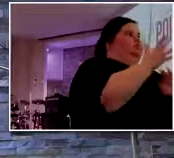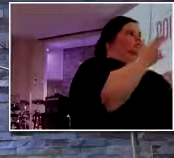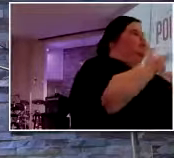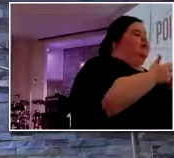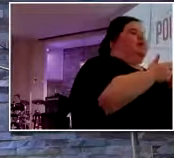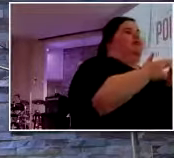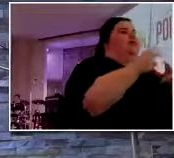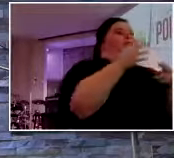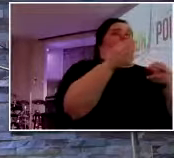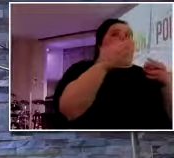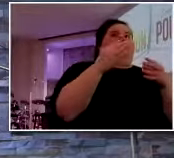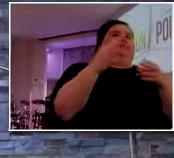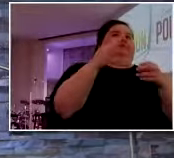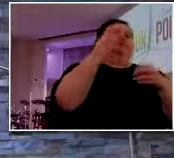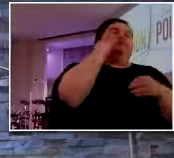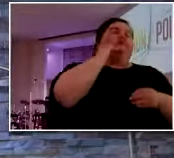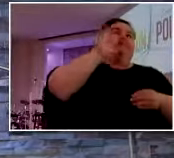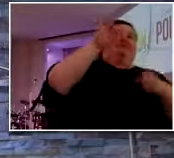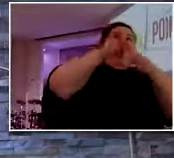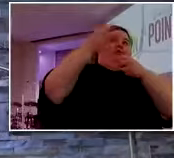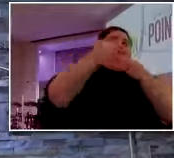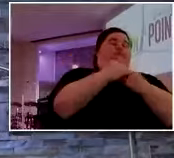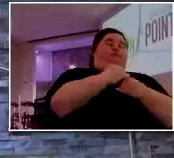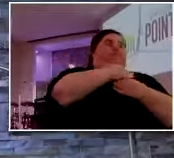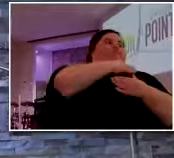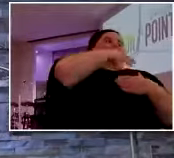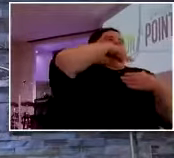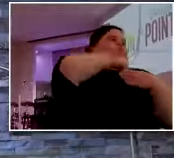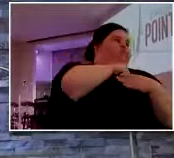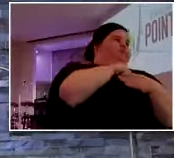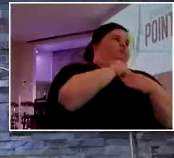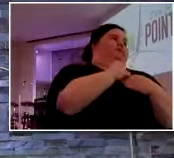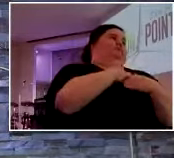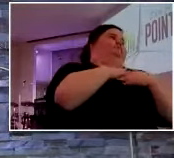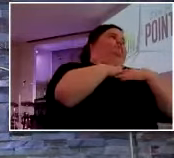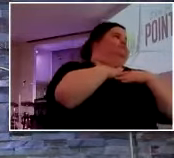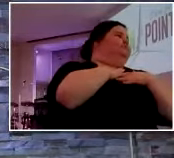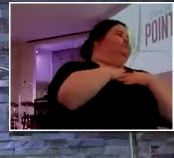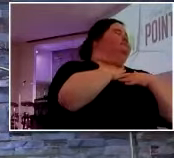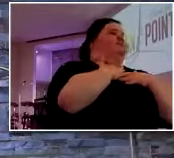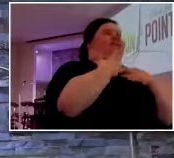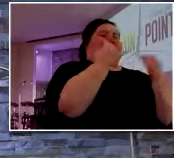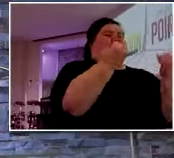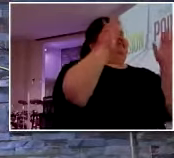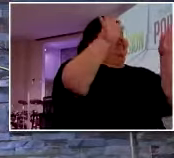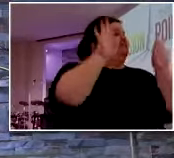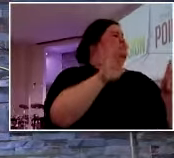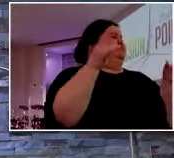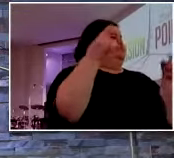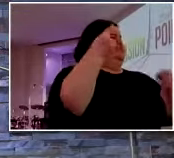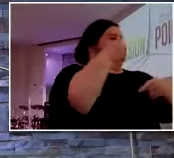with His Spirit, today's a great day to allow your life to be born again.